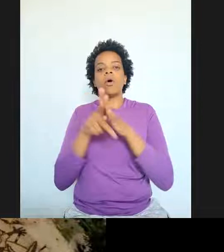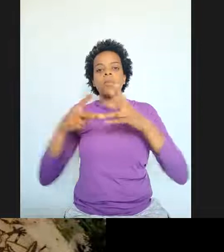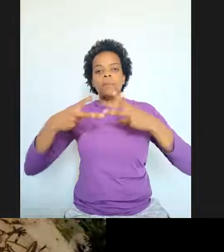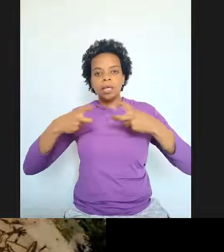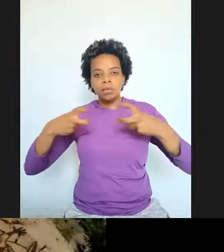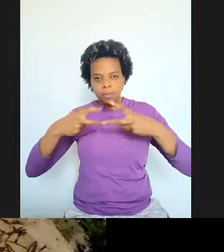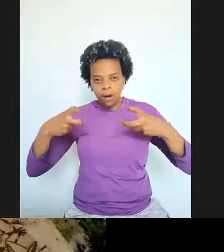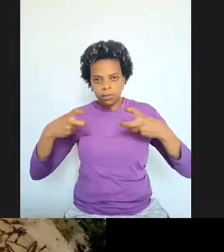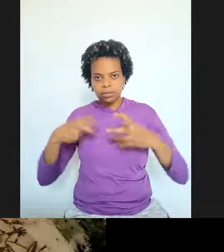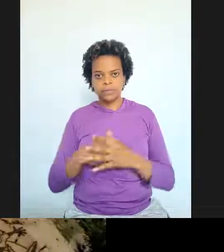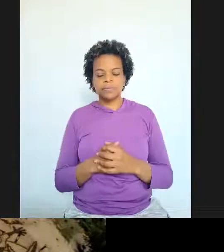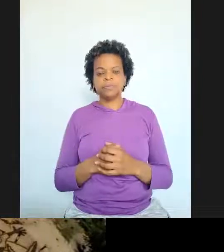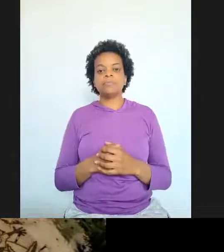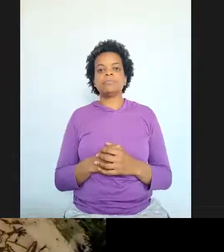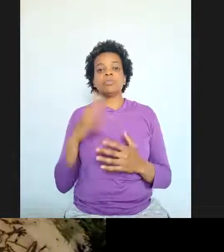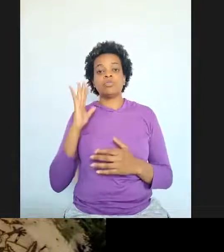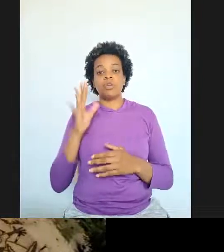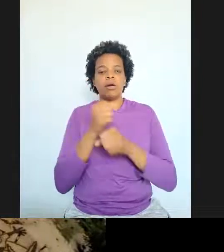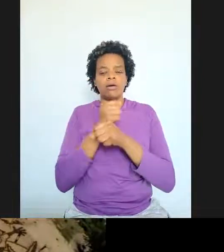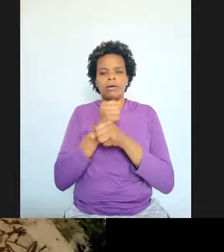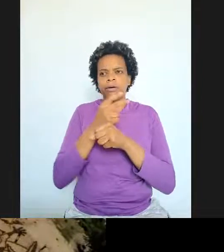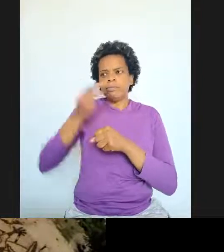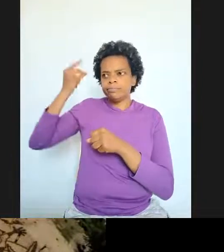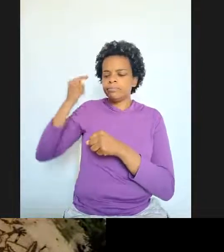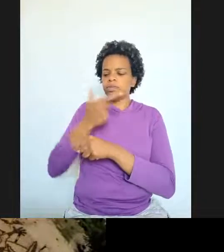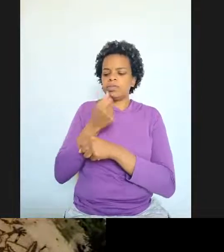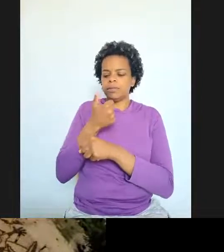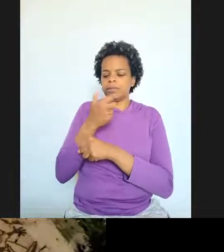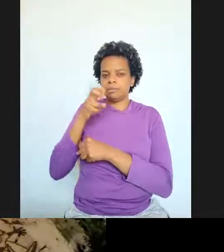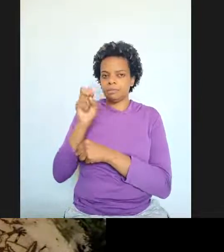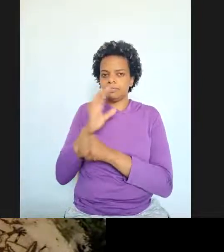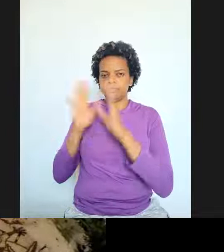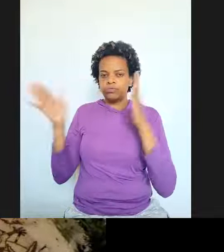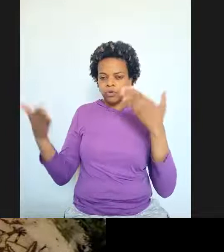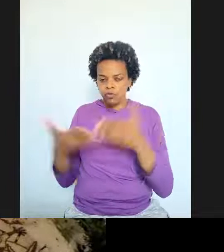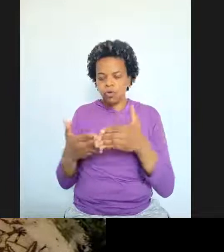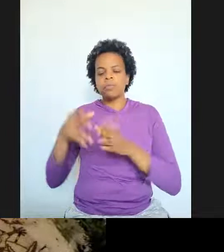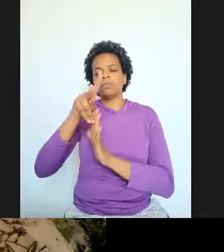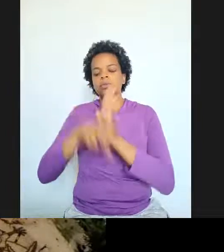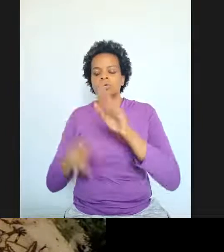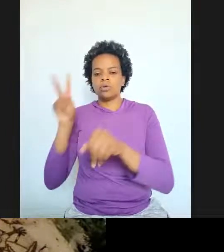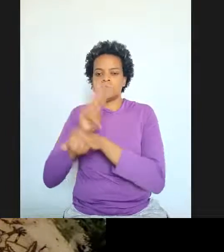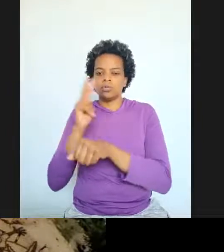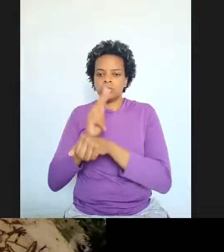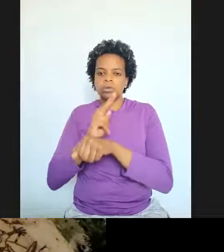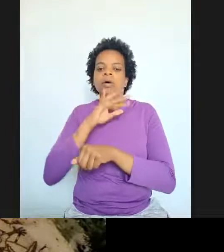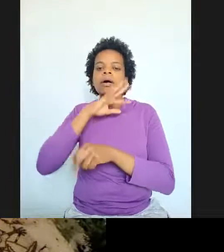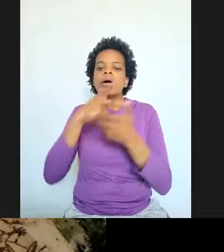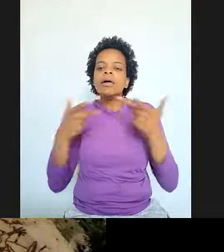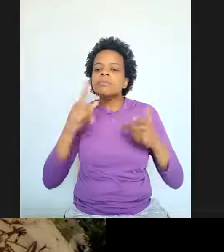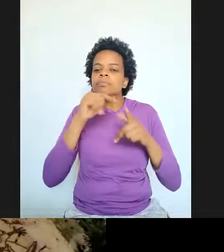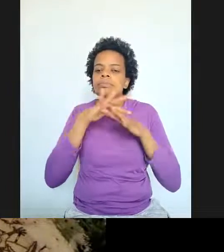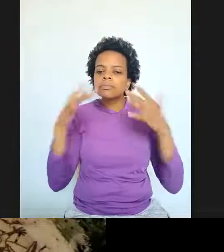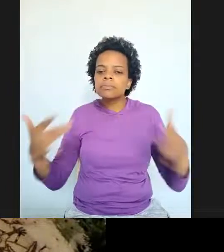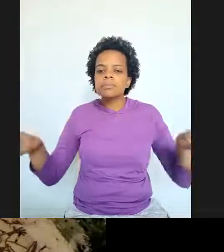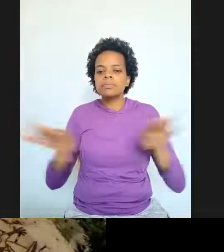projects area of Petrobras since 2015, focusing on the marine conservation projects, and participates in the Biomar